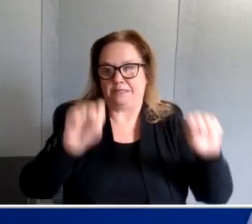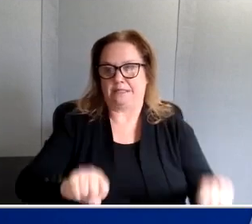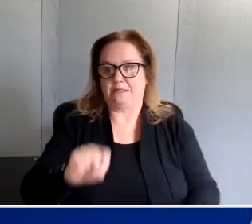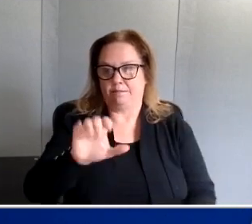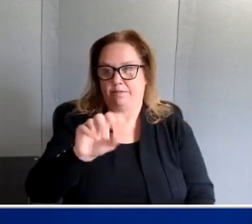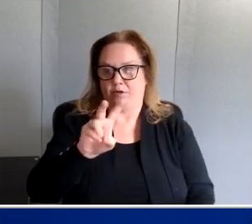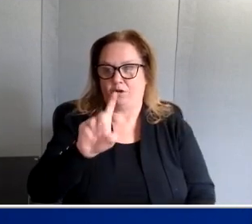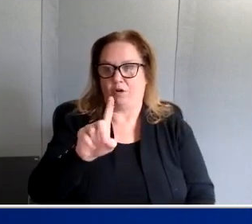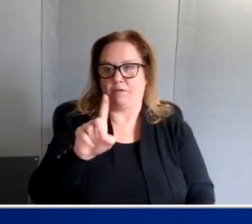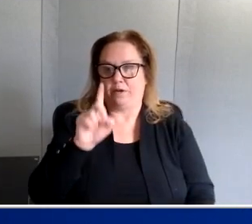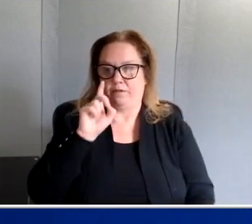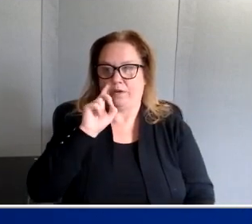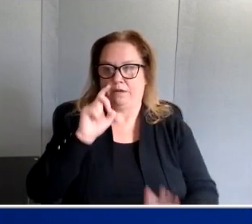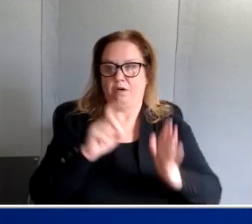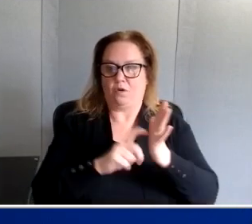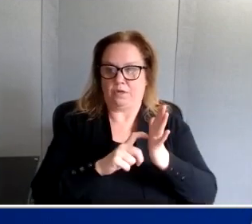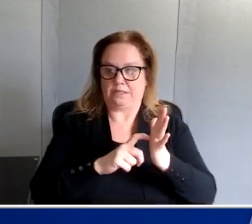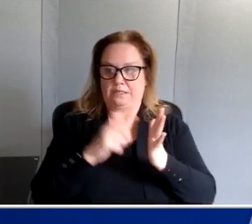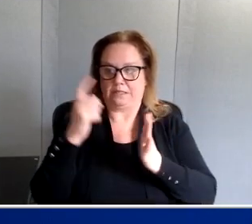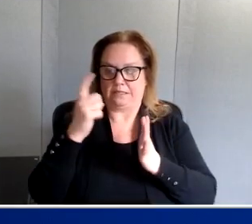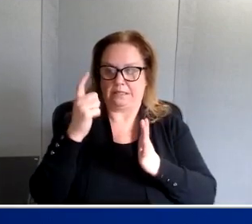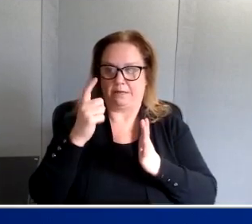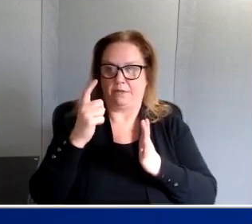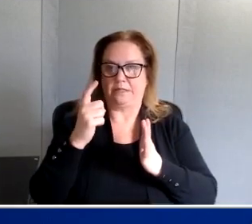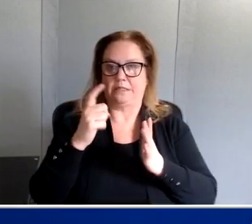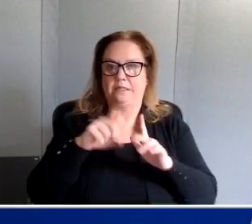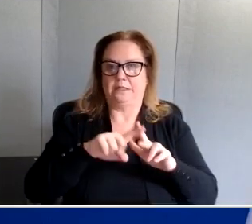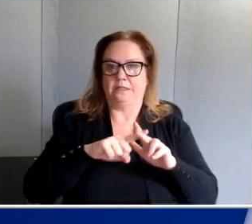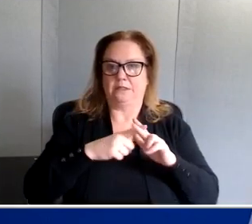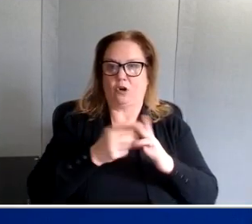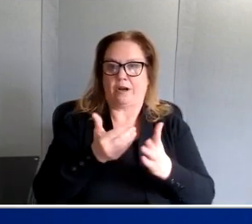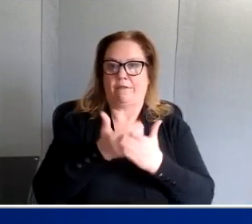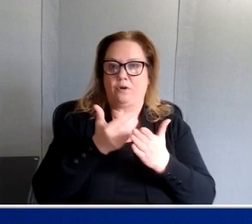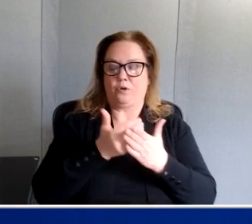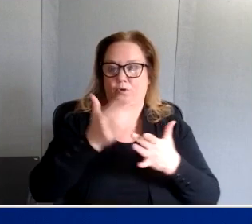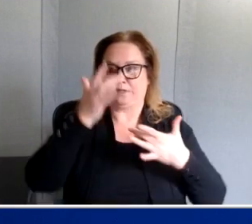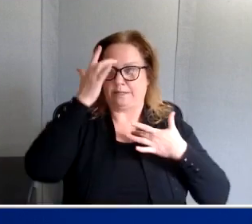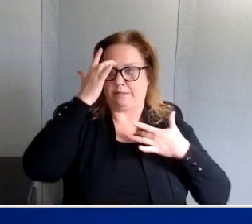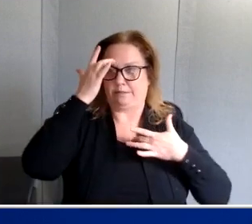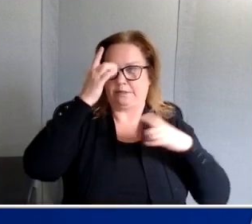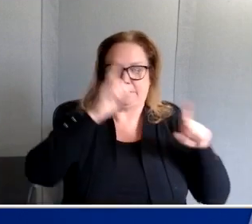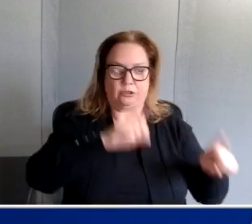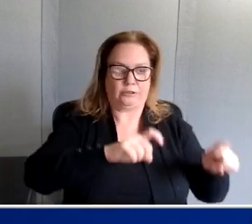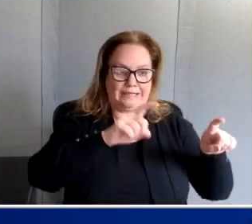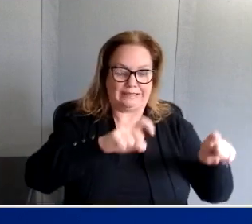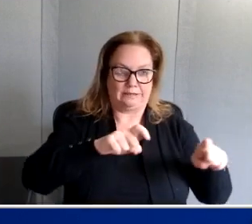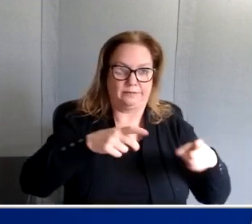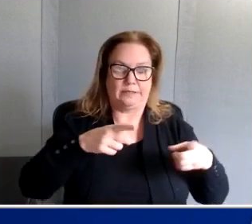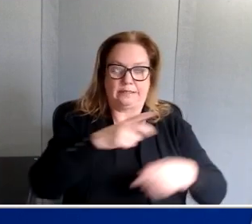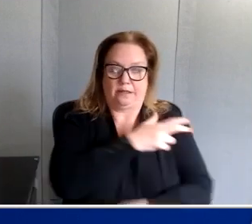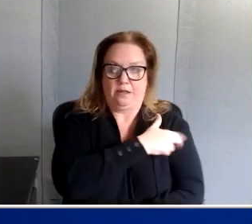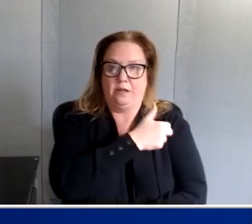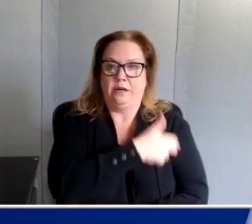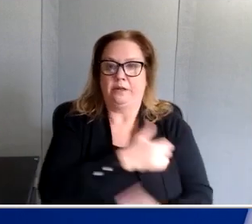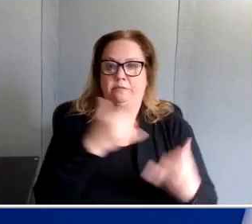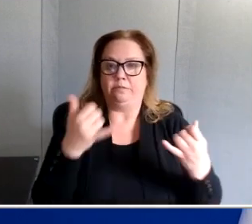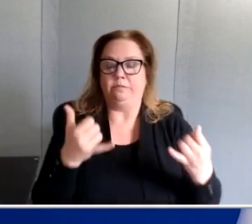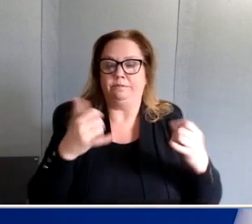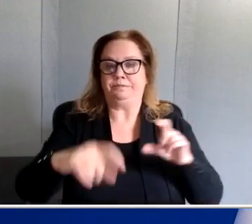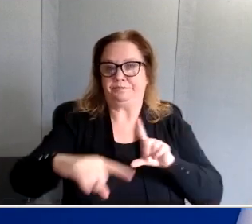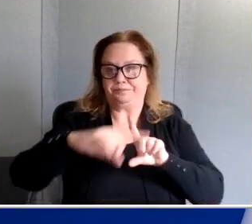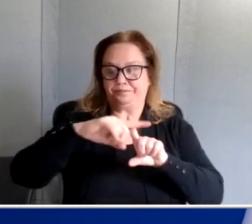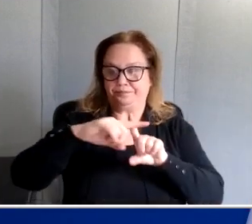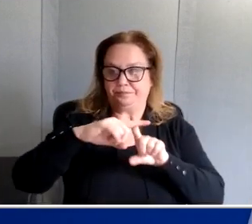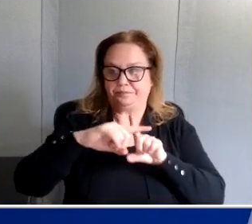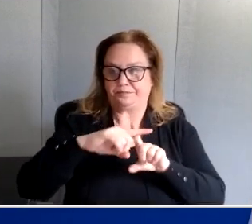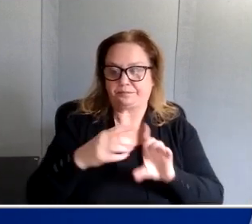we do find out that somebody is, starting to have new symptoms, they are tested while in the hospital and now they are positive, when